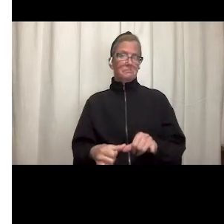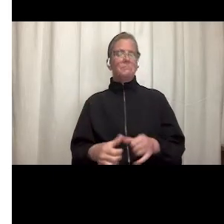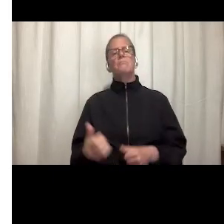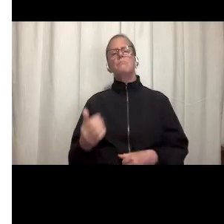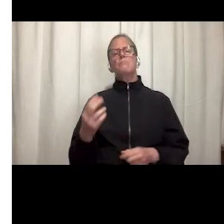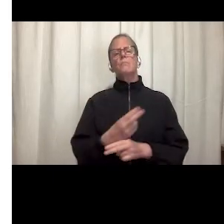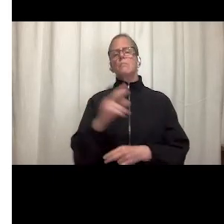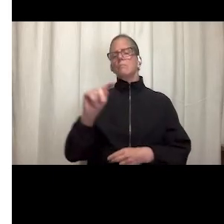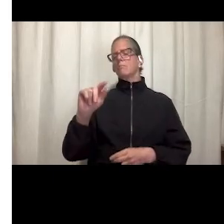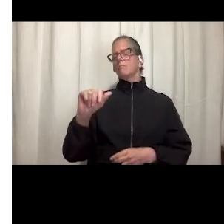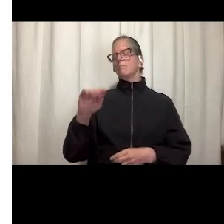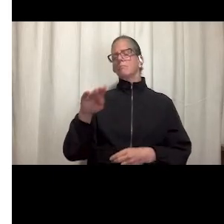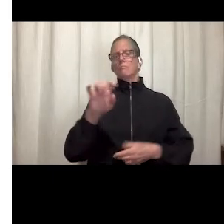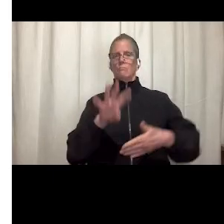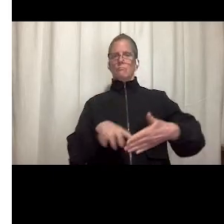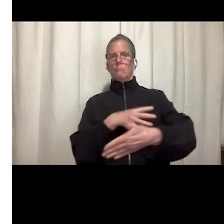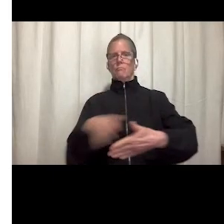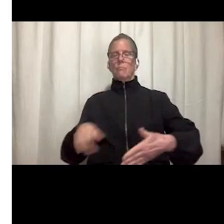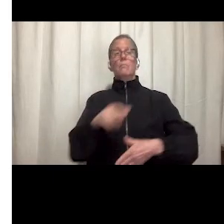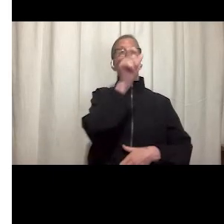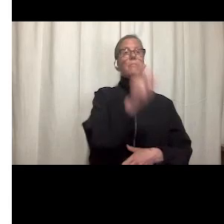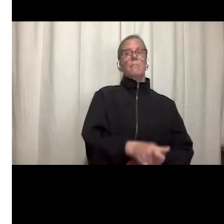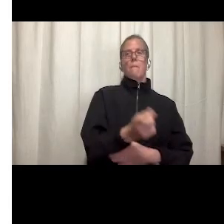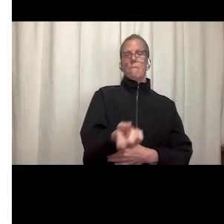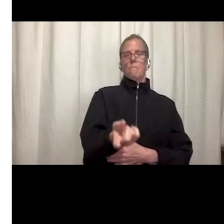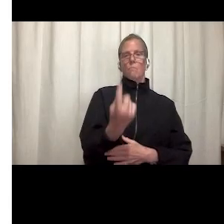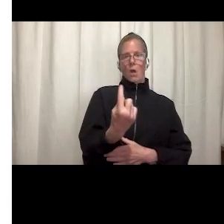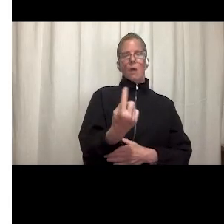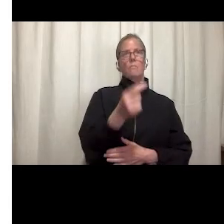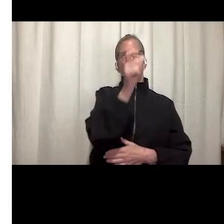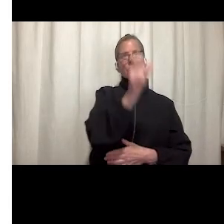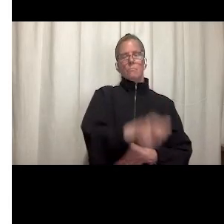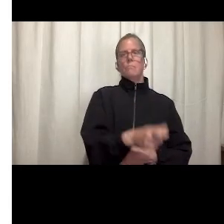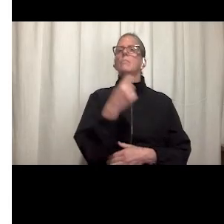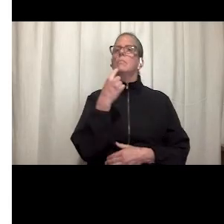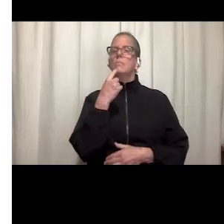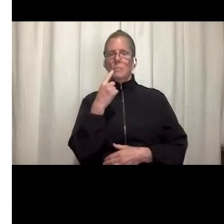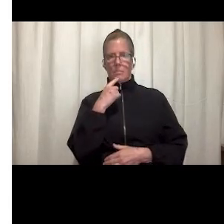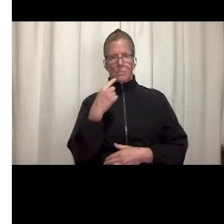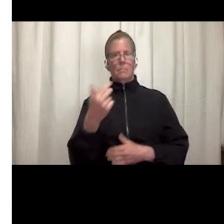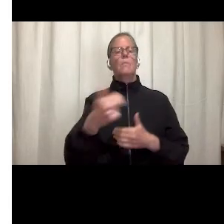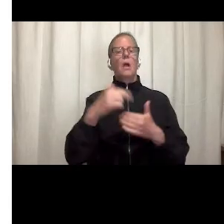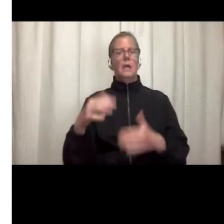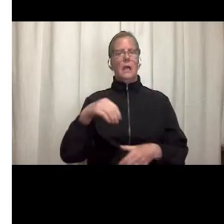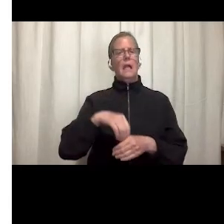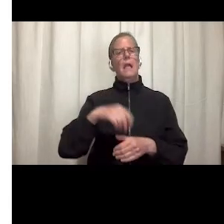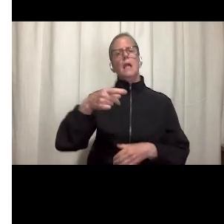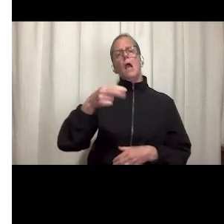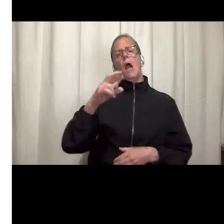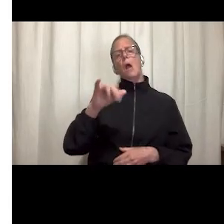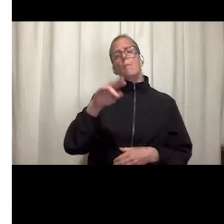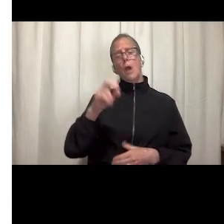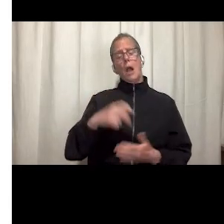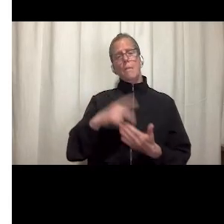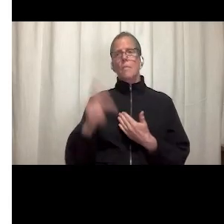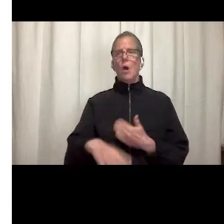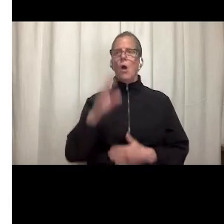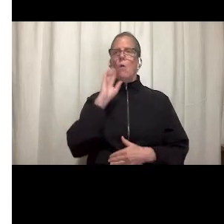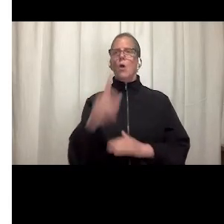table format. In column 1, it states, participants in the PRIME program will demonstrate increases in